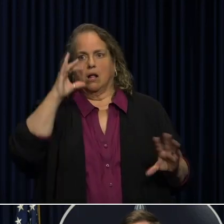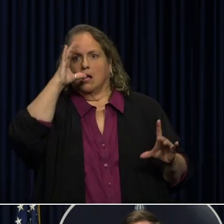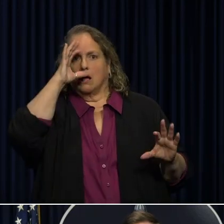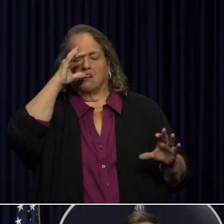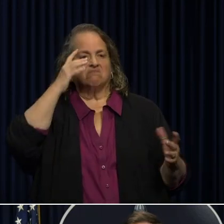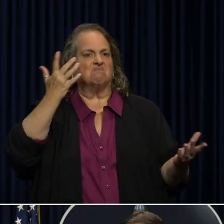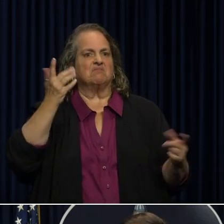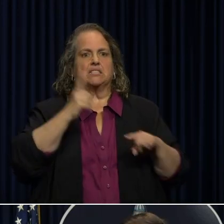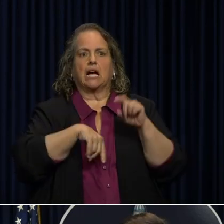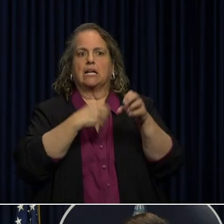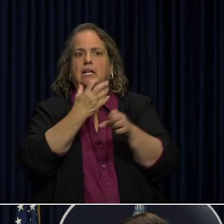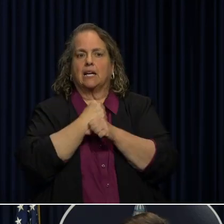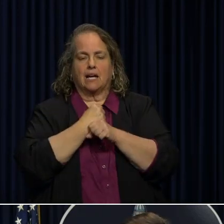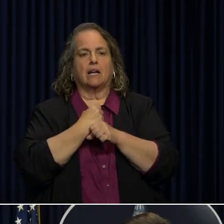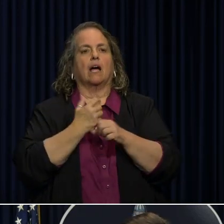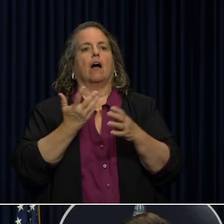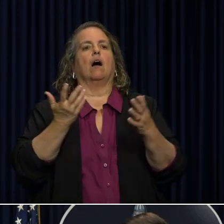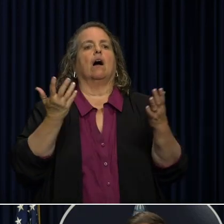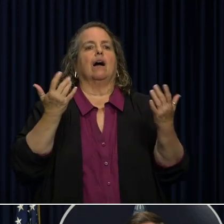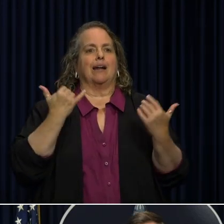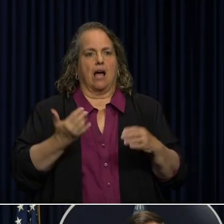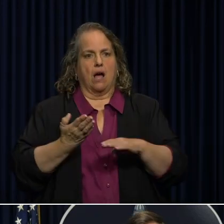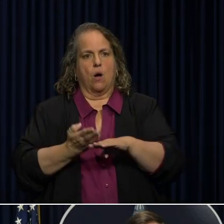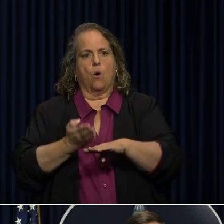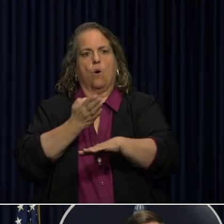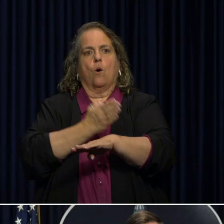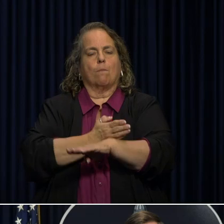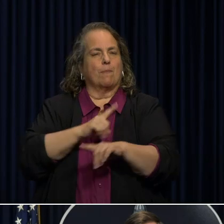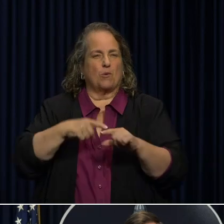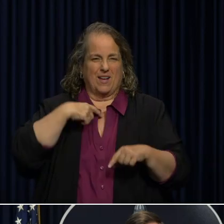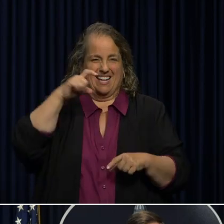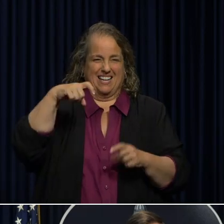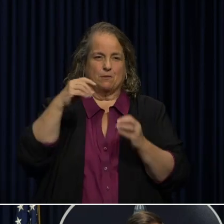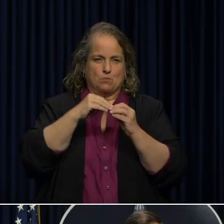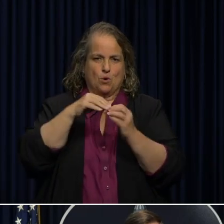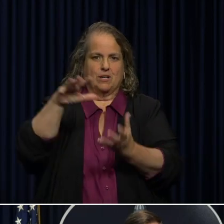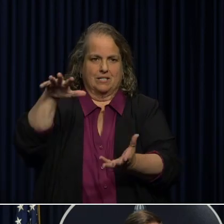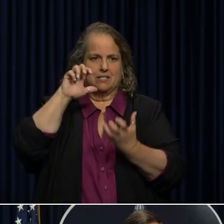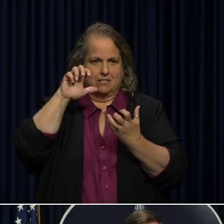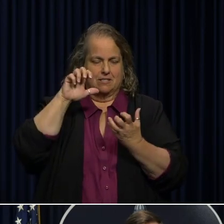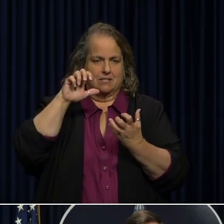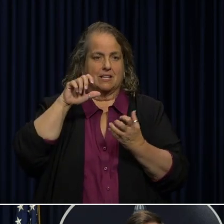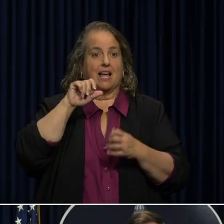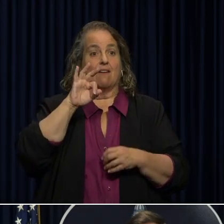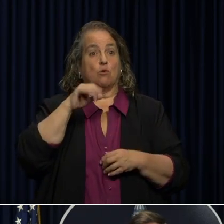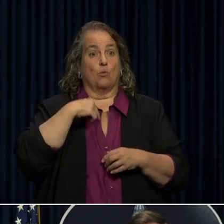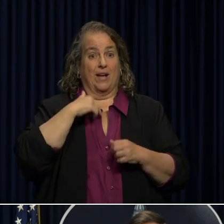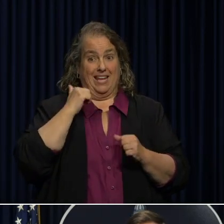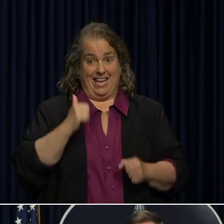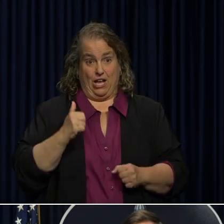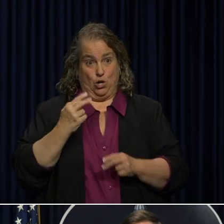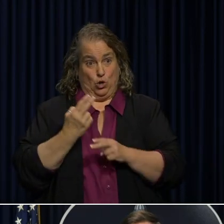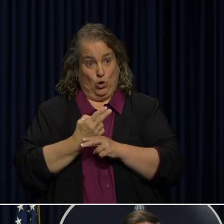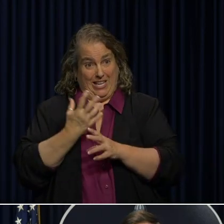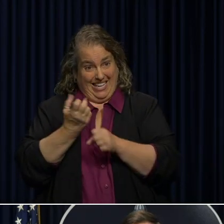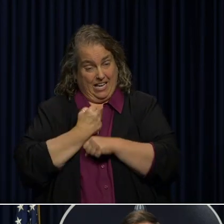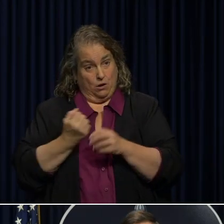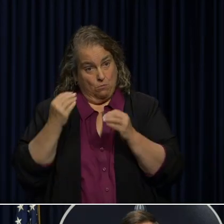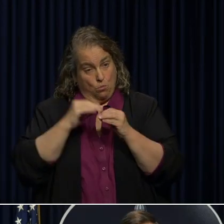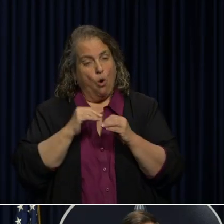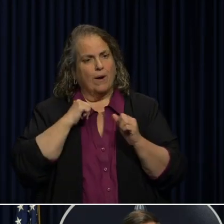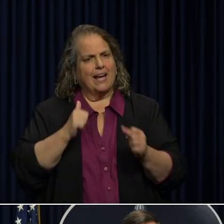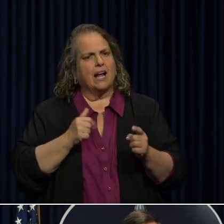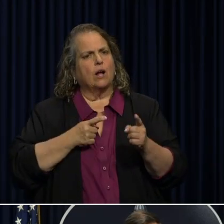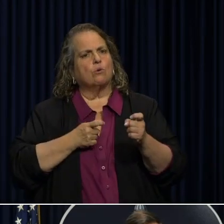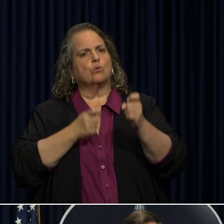need a lot more. And when we look at what we're going to be able to do as a state and the speed we're going to be able to do things, it's not just what we have, though